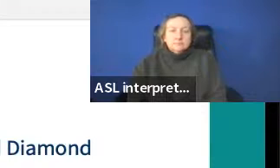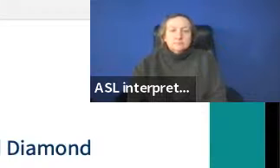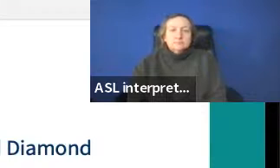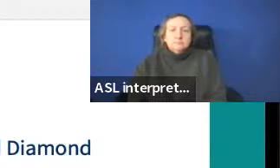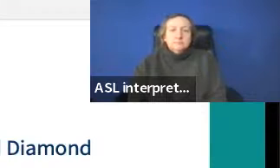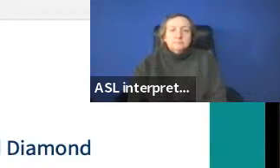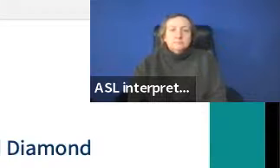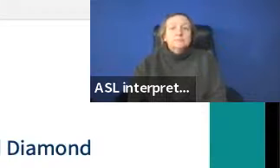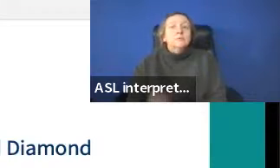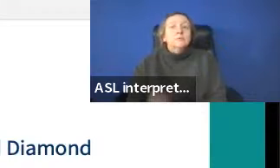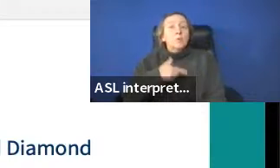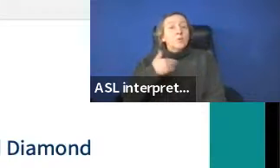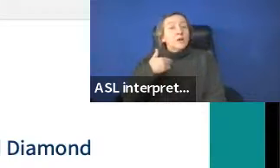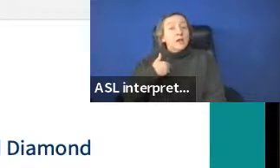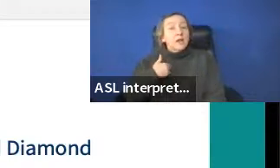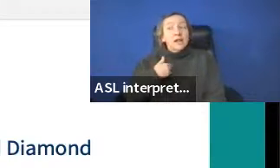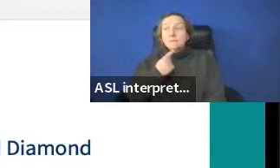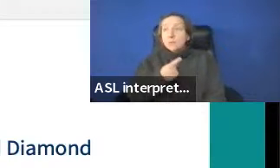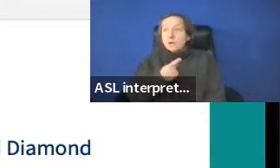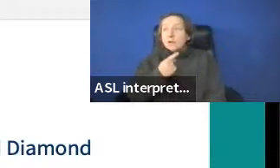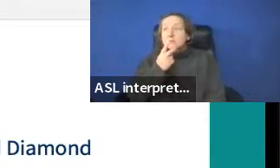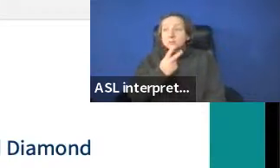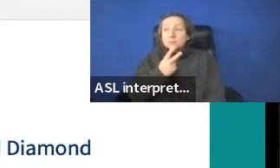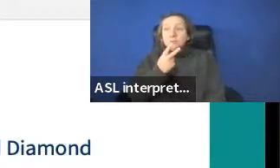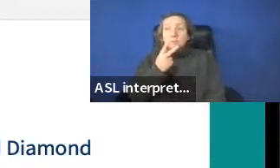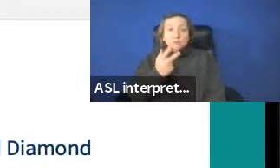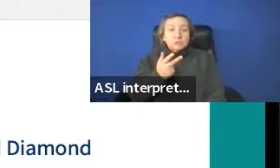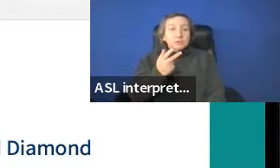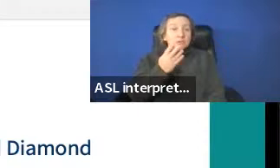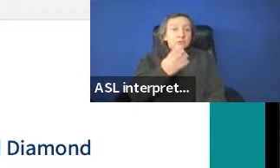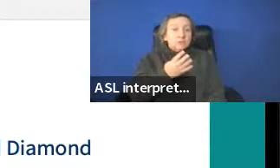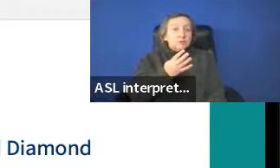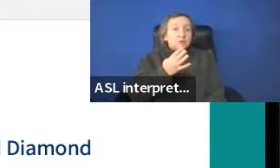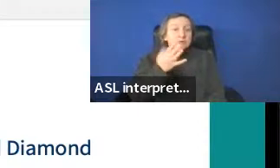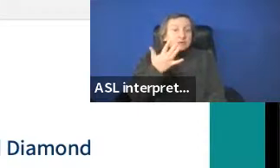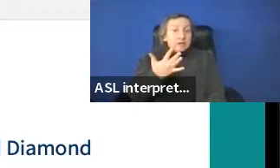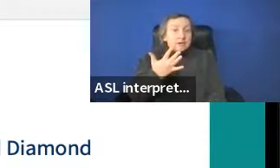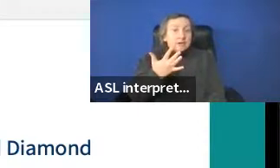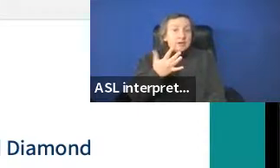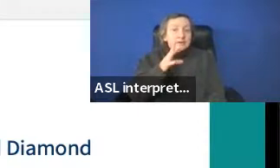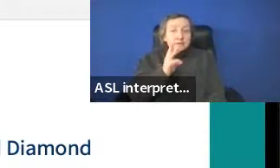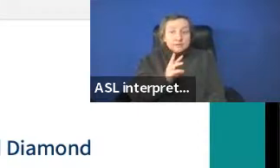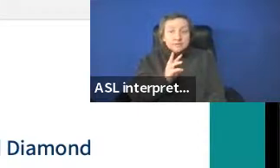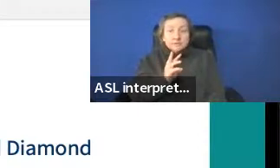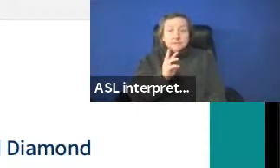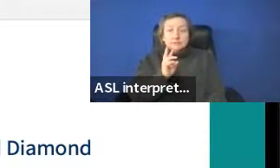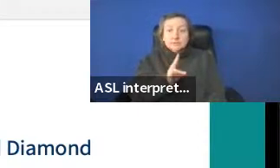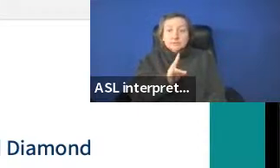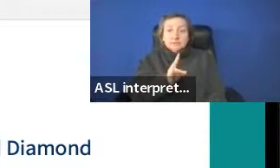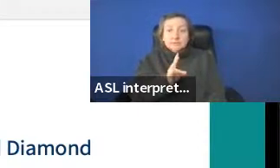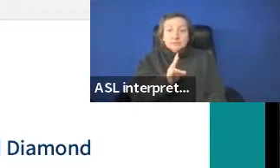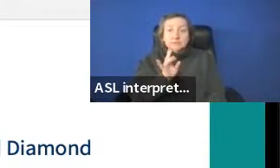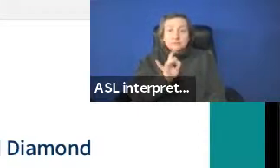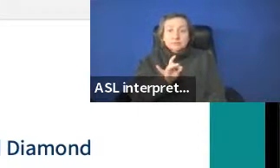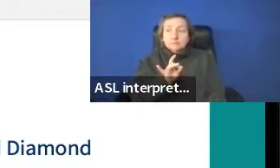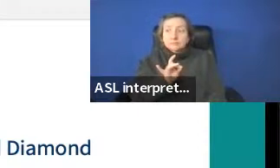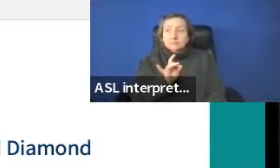so we have 1, 2, 3, 4, 5, 6, 7,